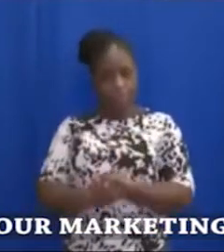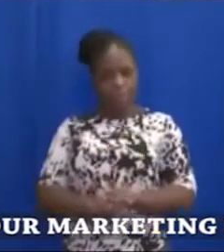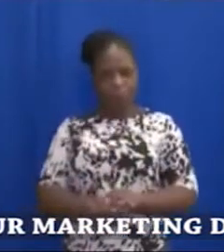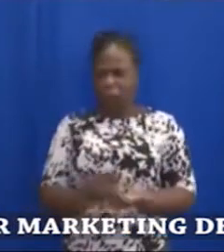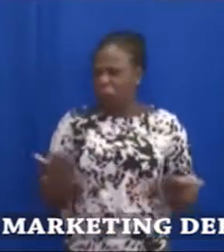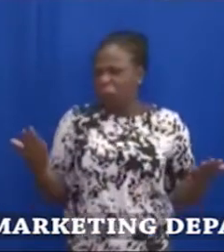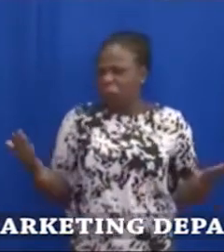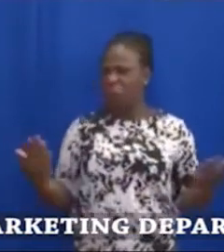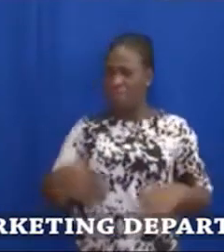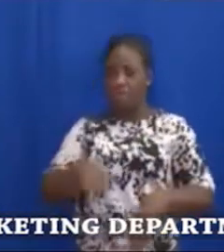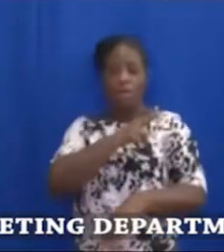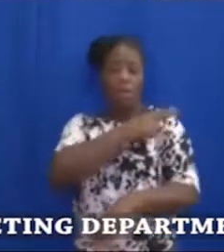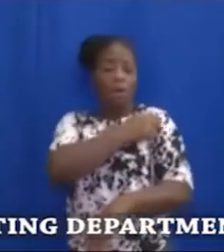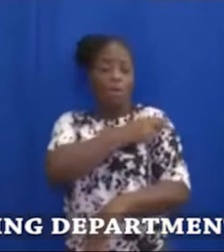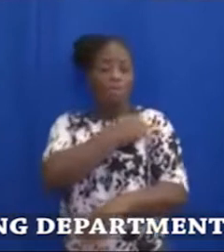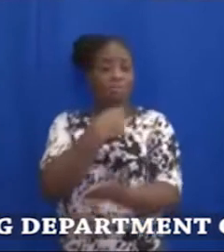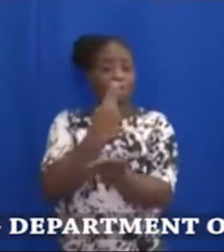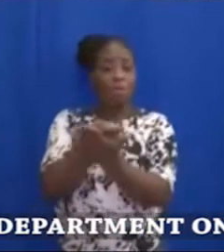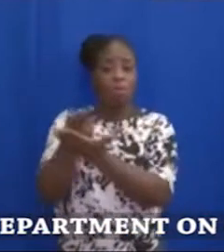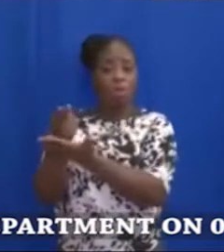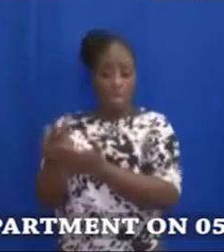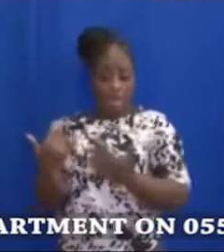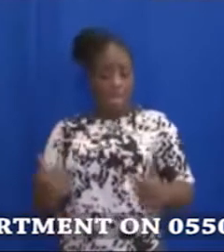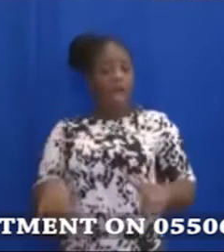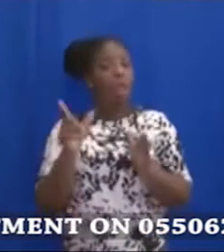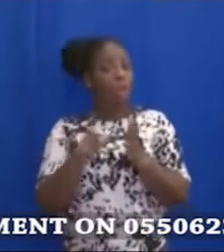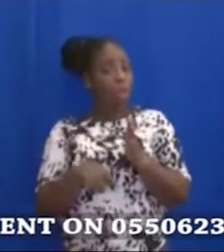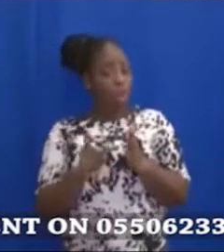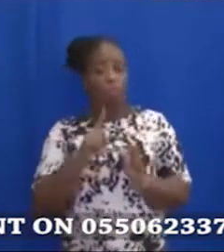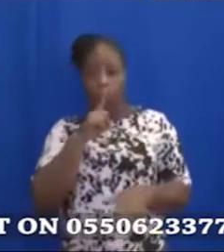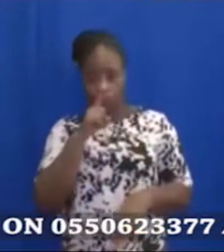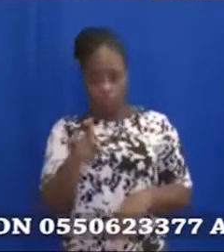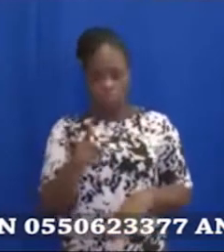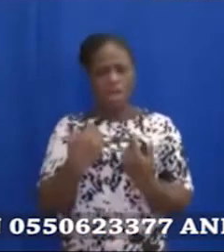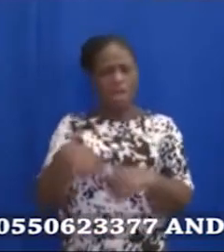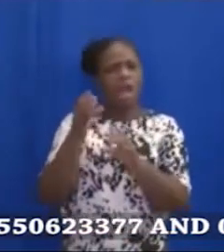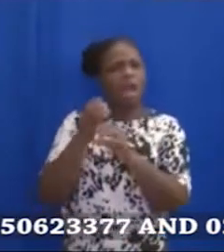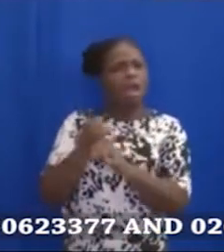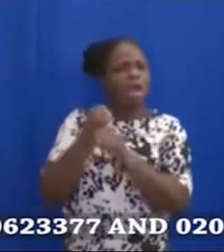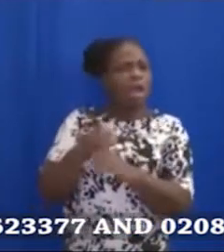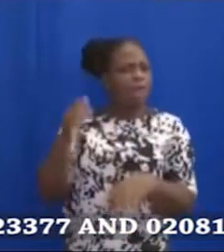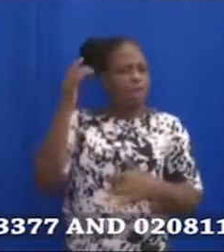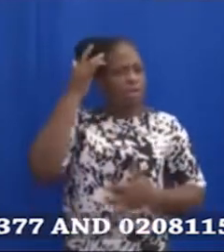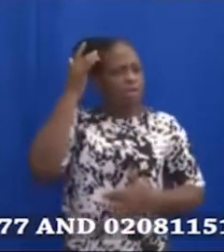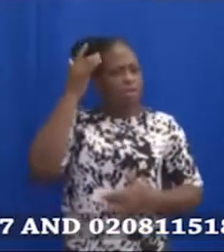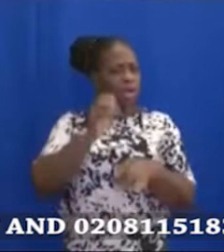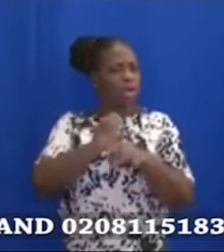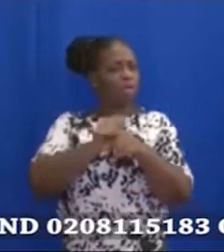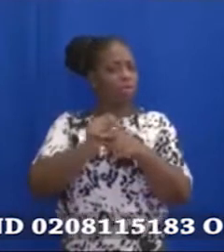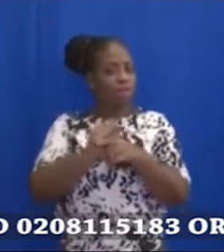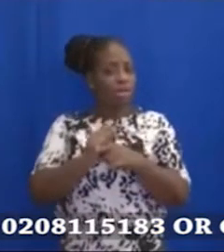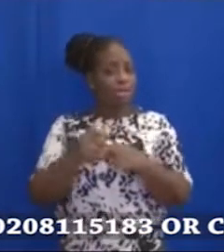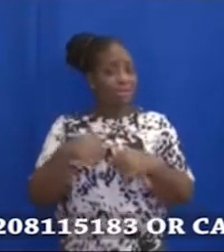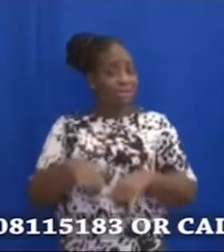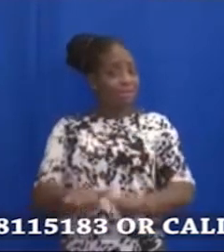are very low, care for the sick and the provision of treatment remain an important aspect